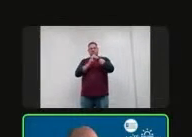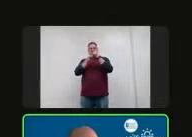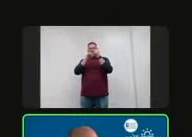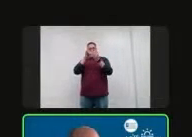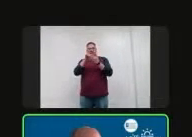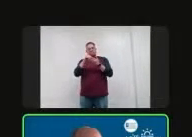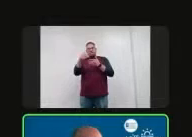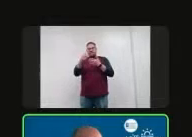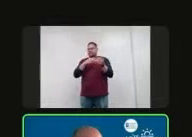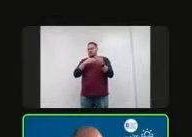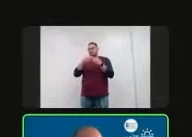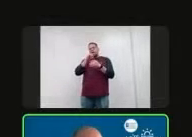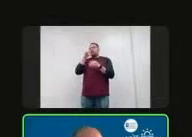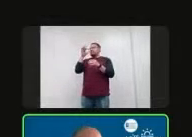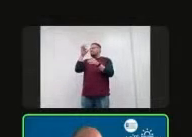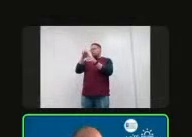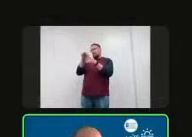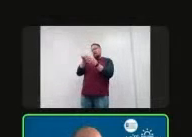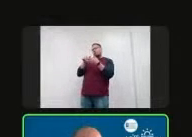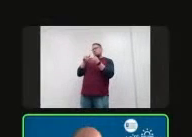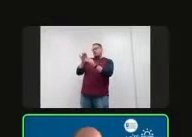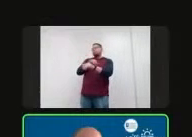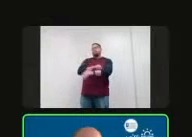though I didn't vote that way.